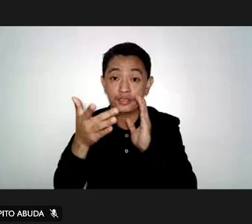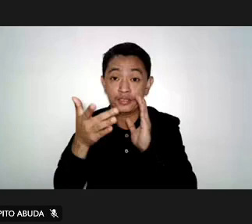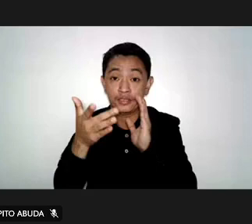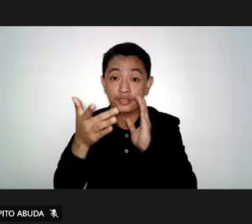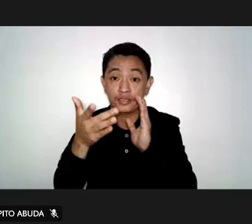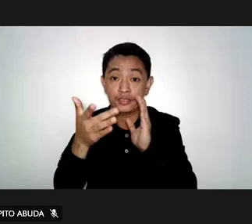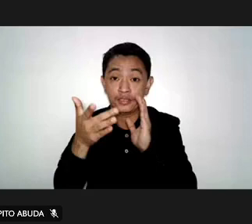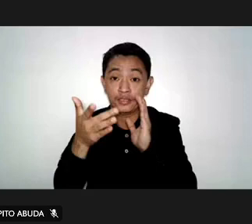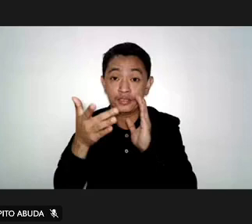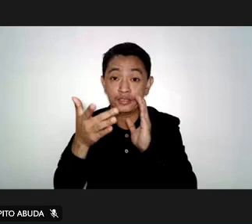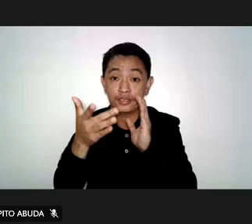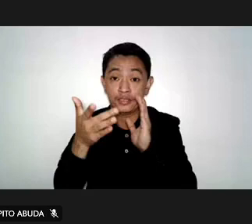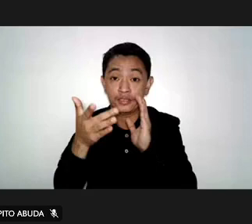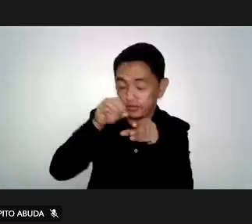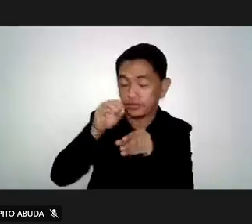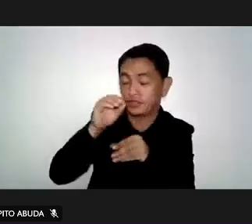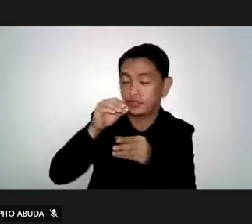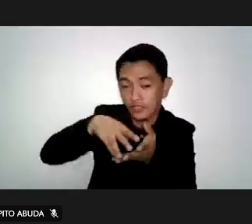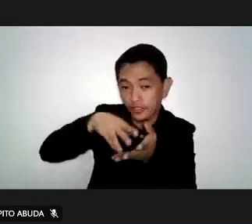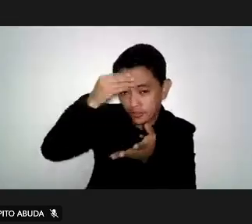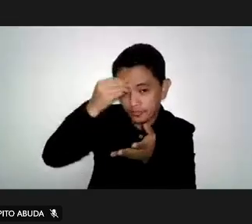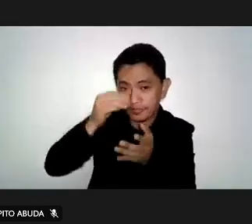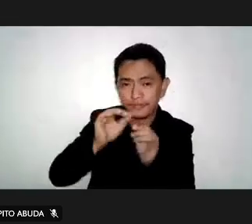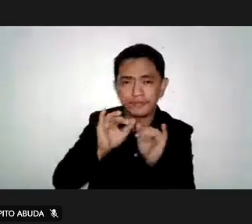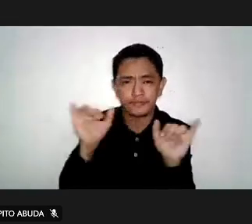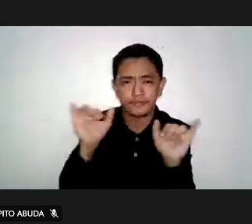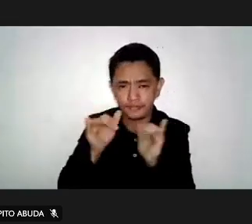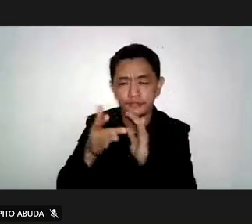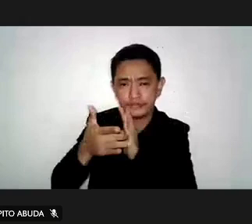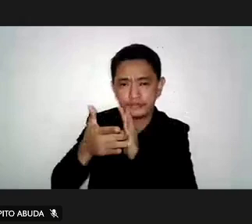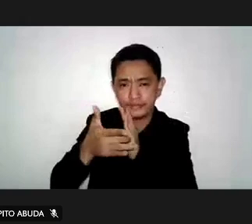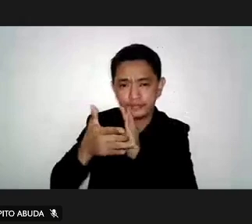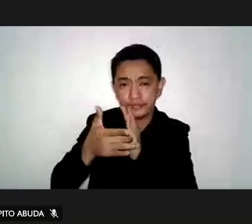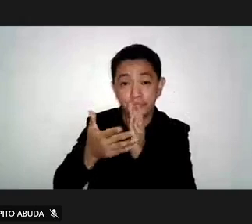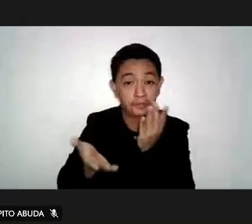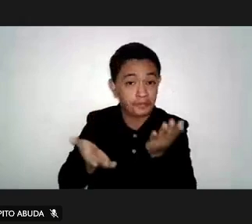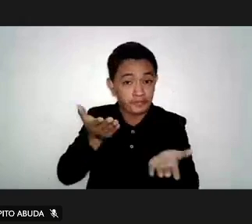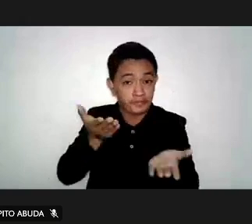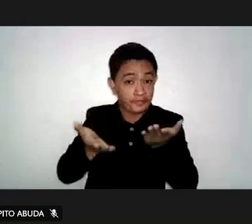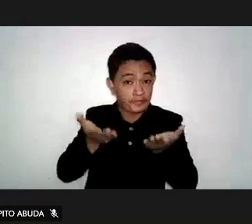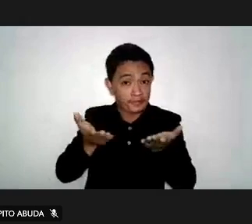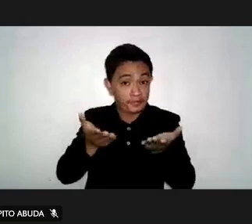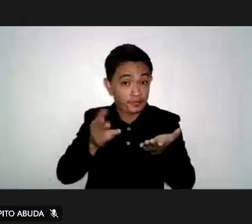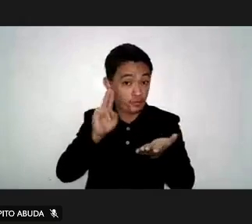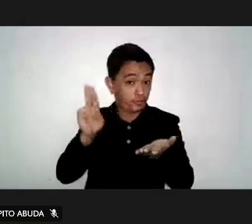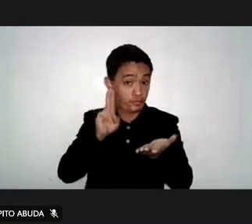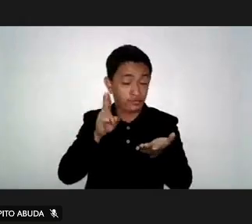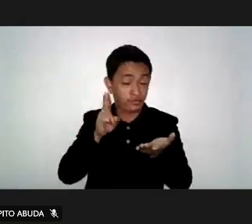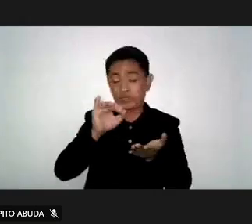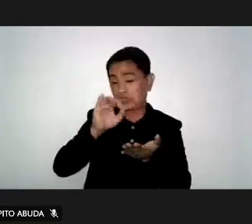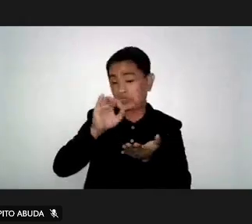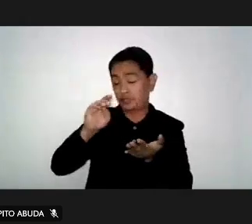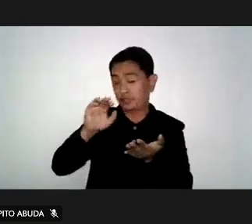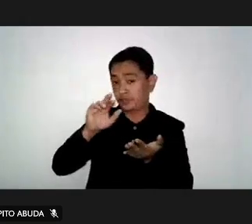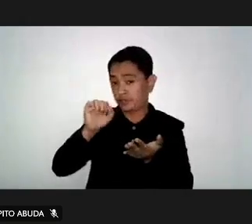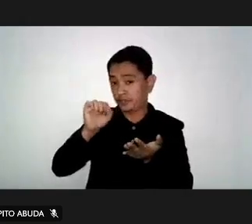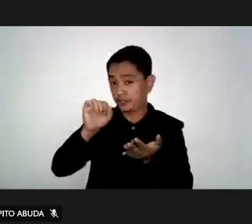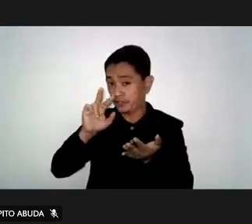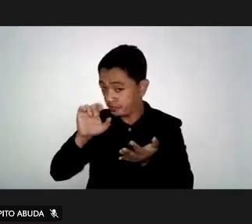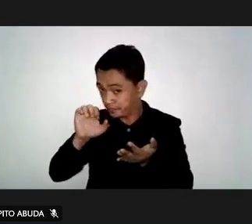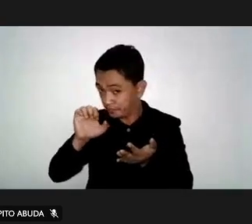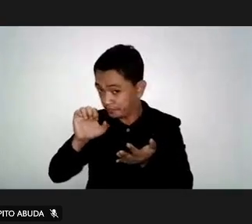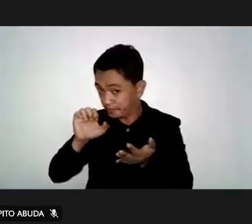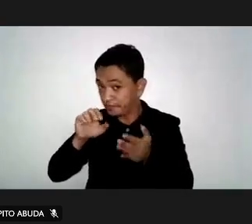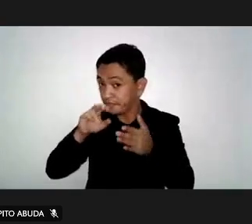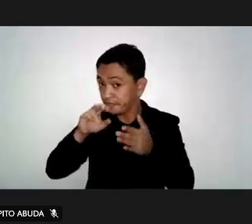a technology like a personalized tech, no? Personalized tech infused learning. So the same